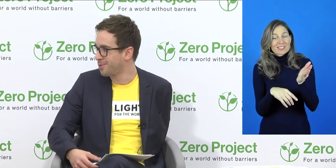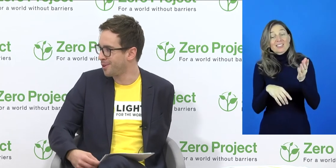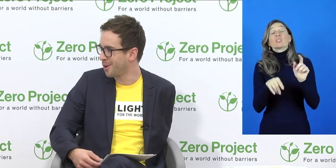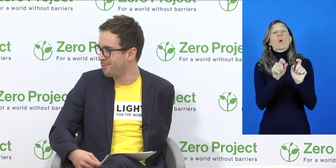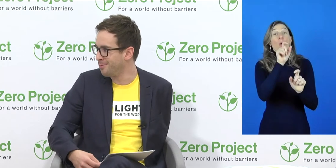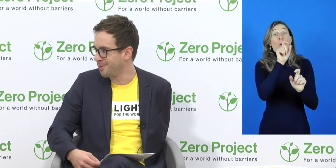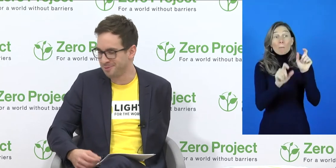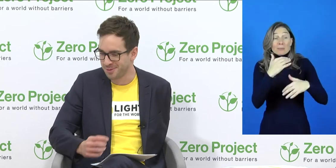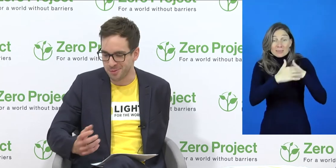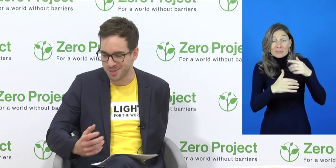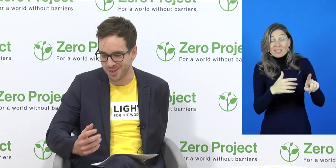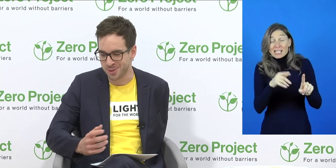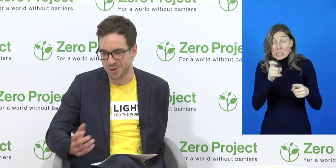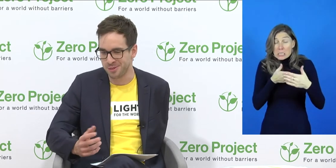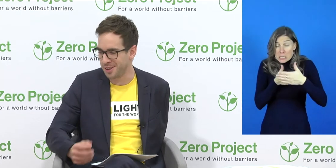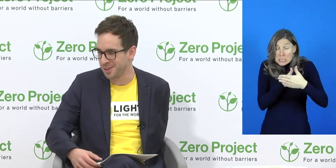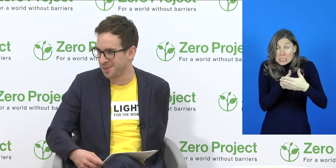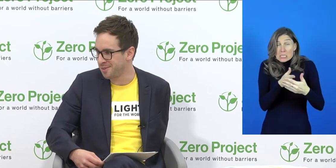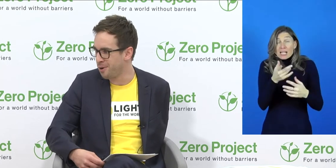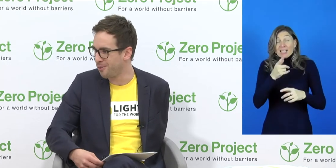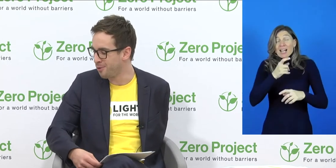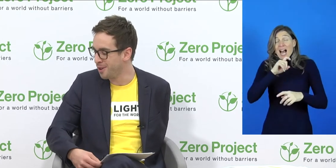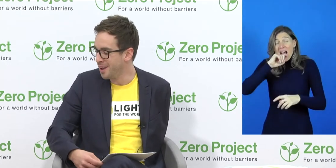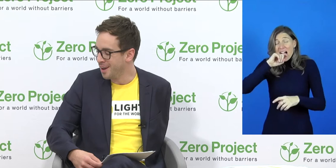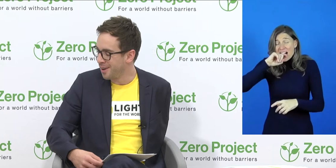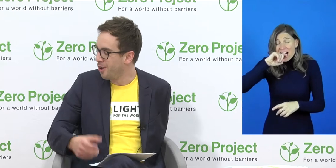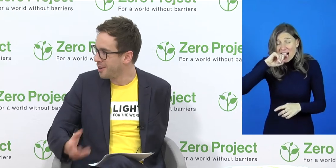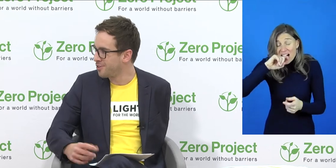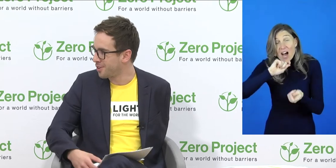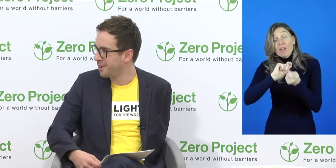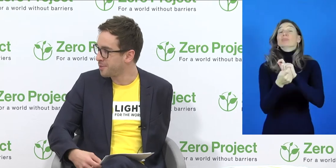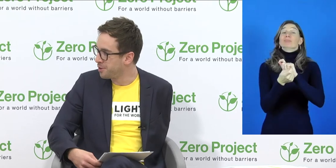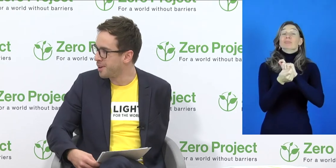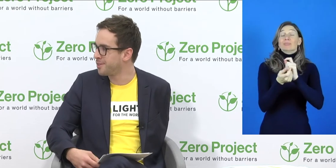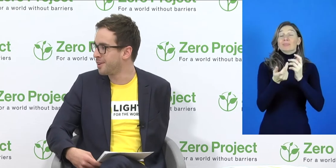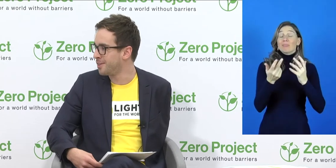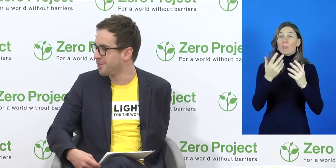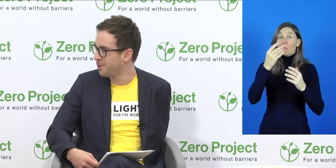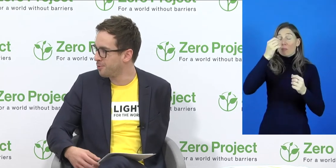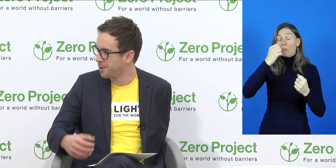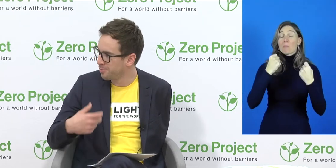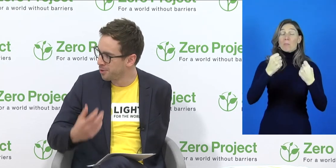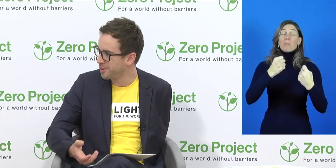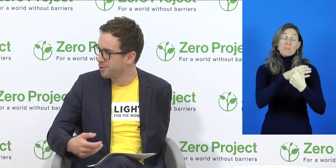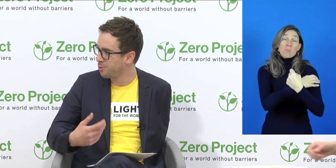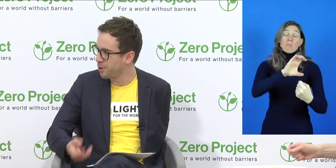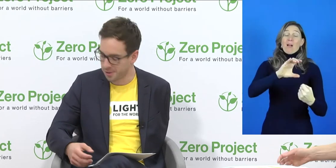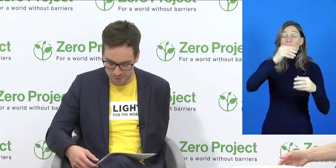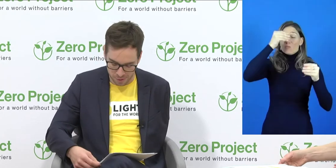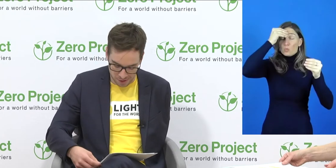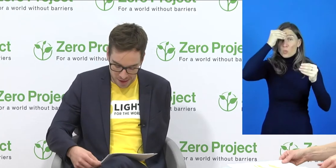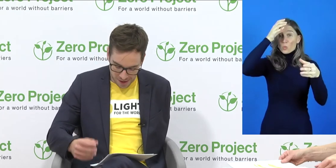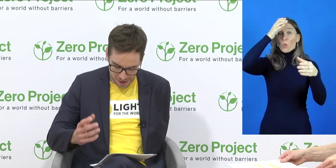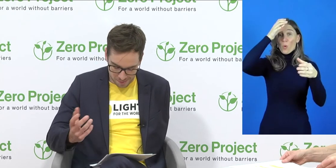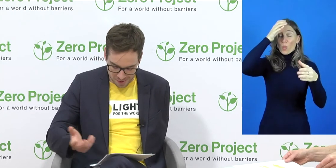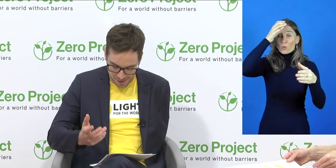hardships comes extremely powerful knowledge and experience, and we can put it to work for